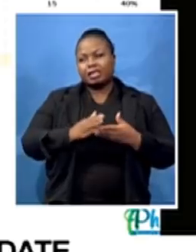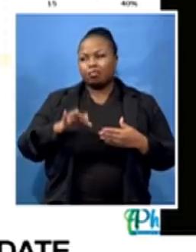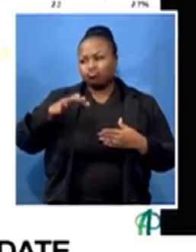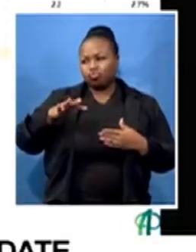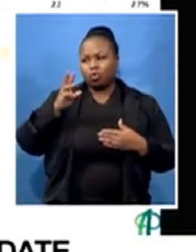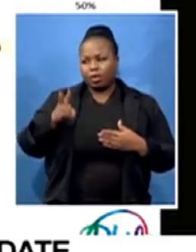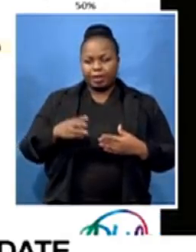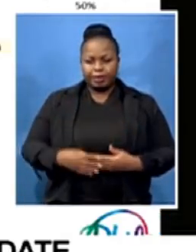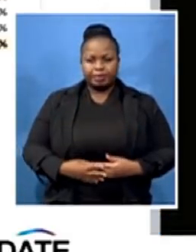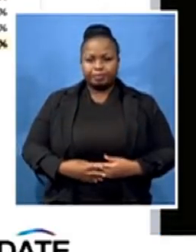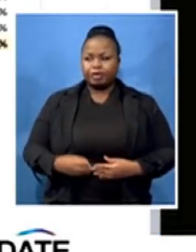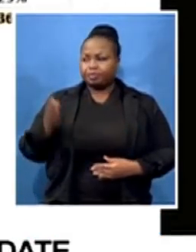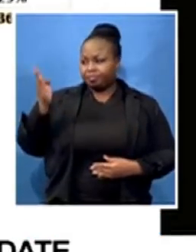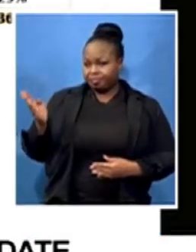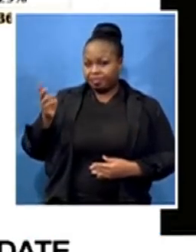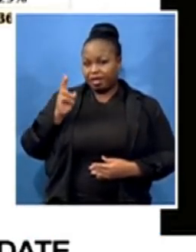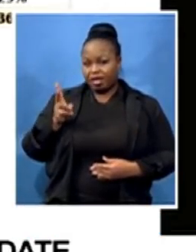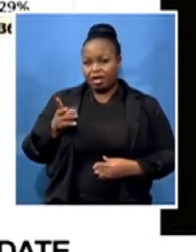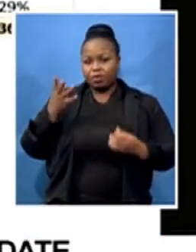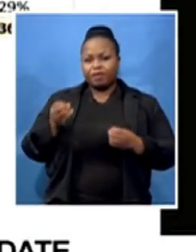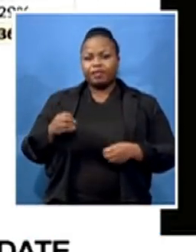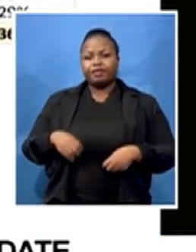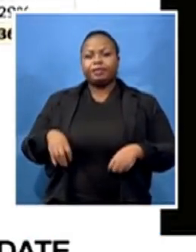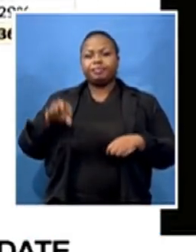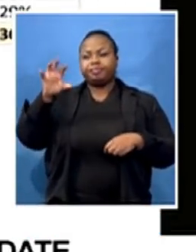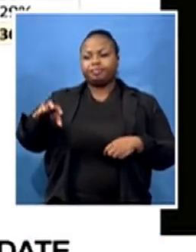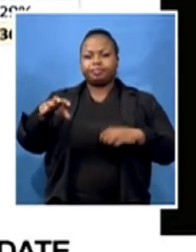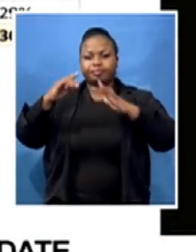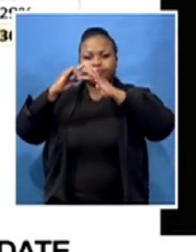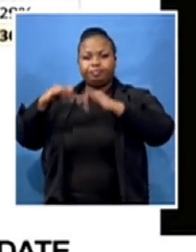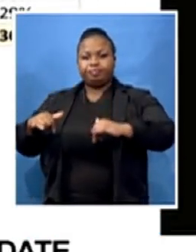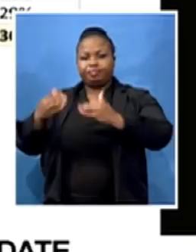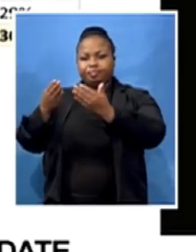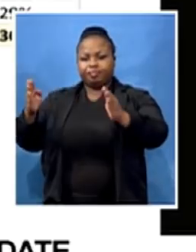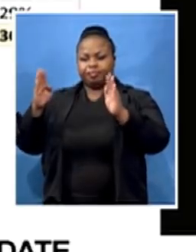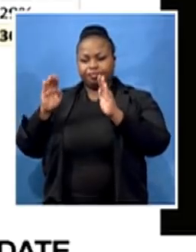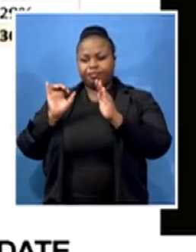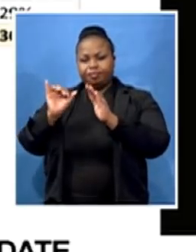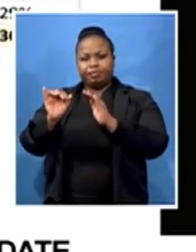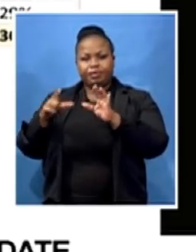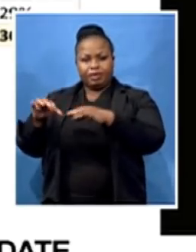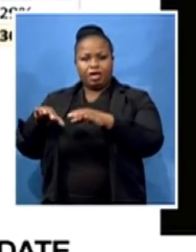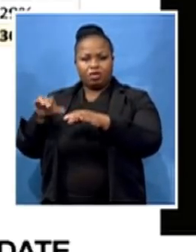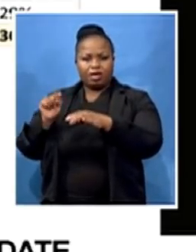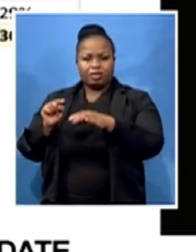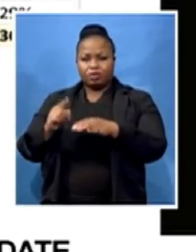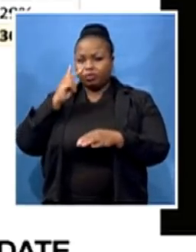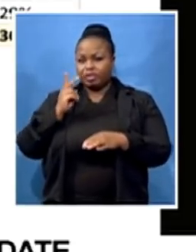quarantine sites that have been activated. I think you will also notice that Eastern Cape has